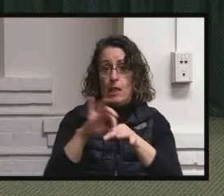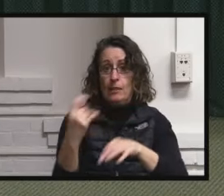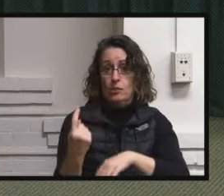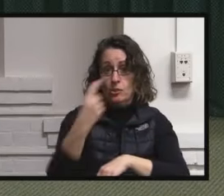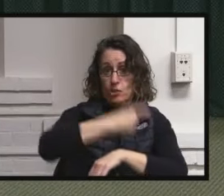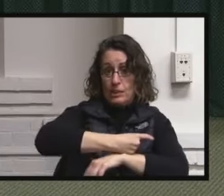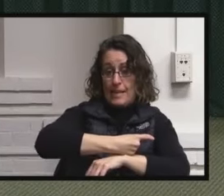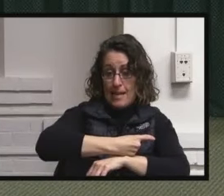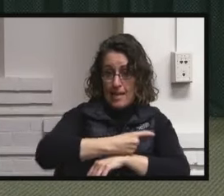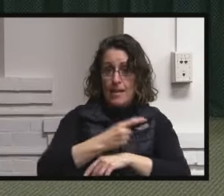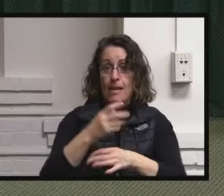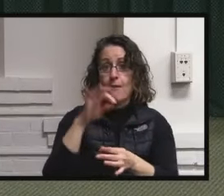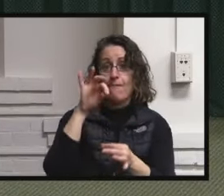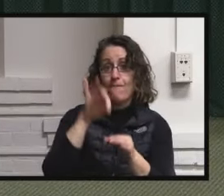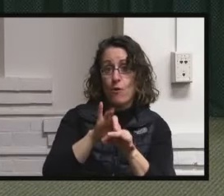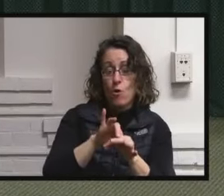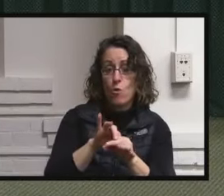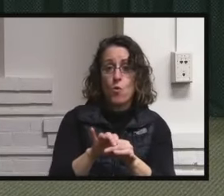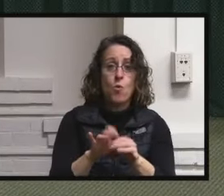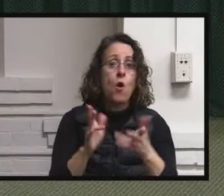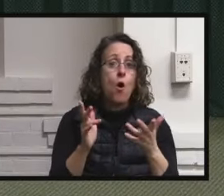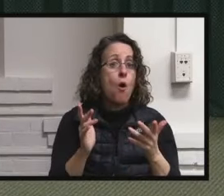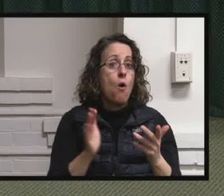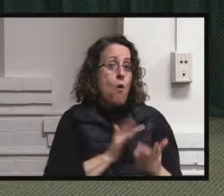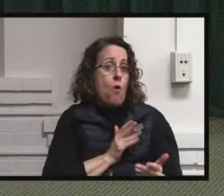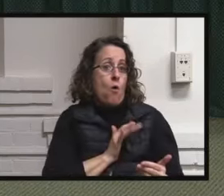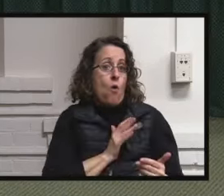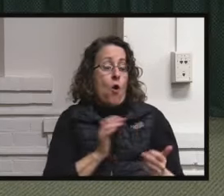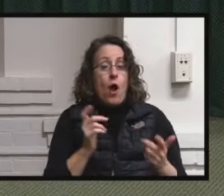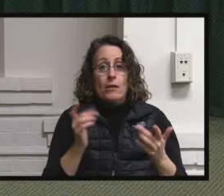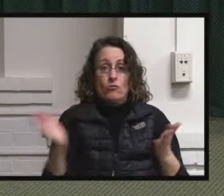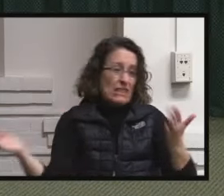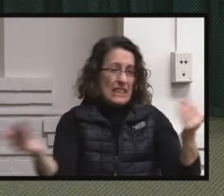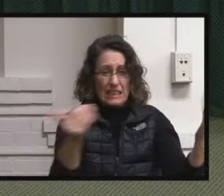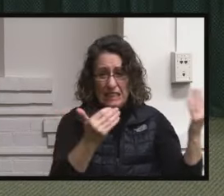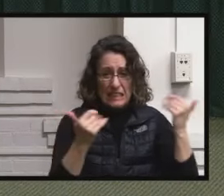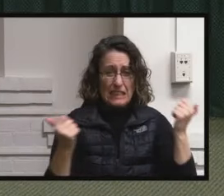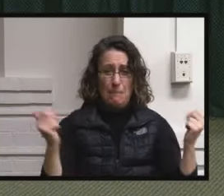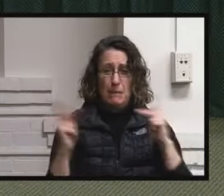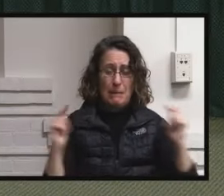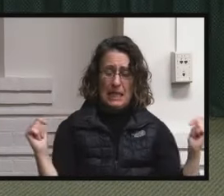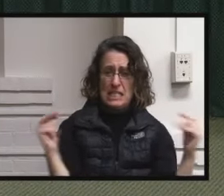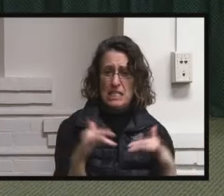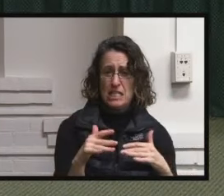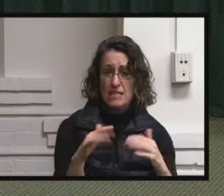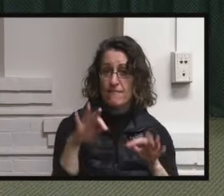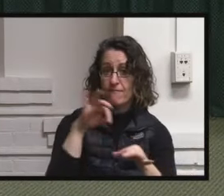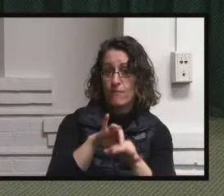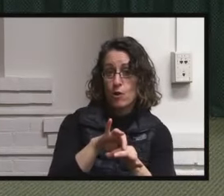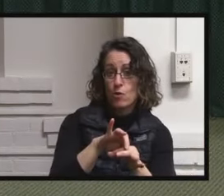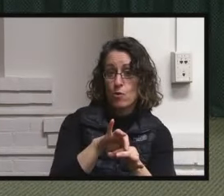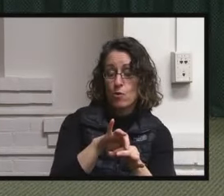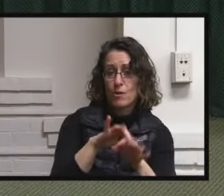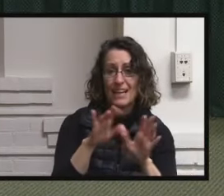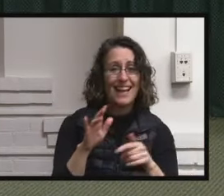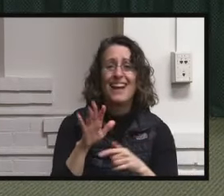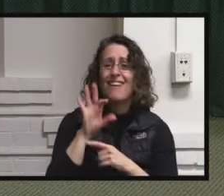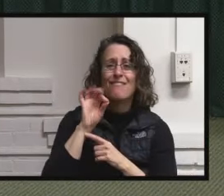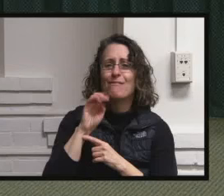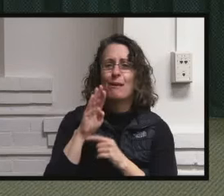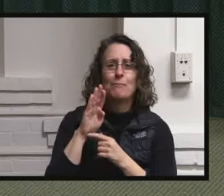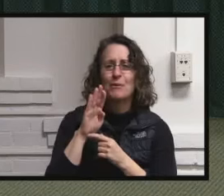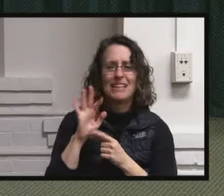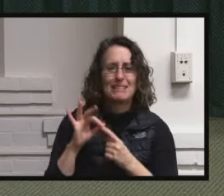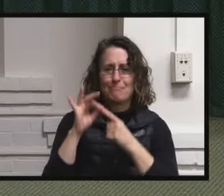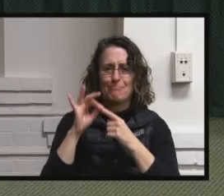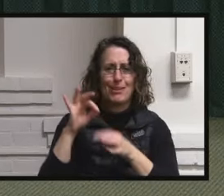get as many people voting if we decide to go that route as possible. Because having a special election, like in the middle of February, it'd